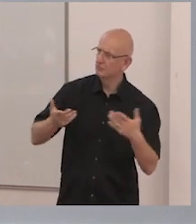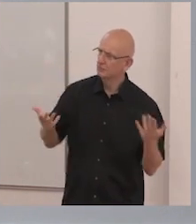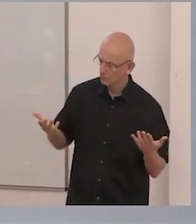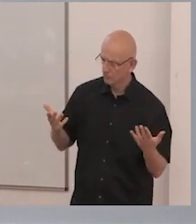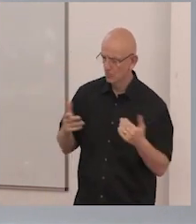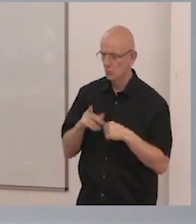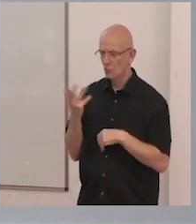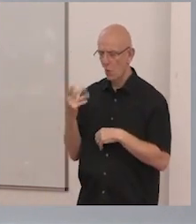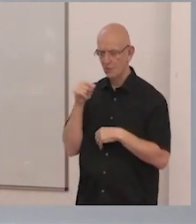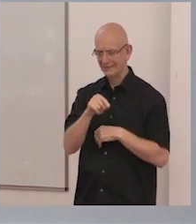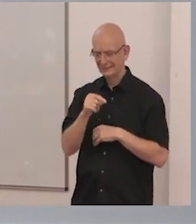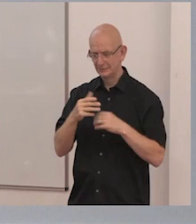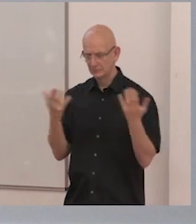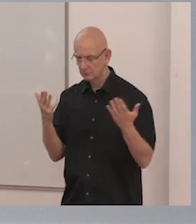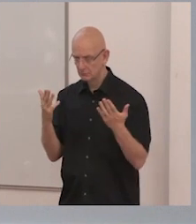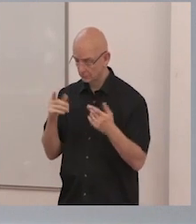generally.